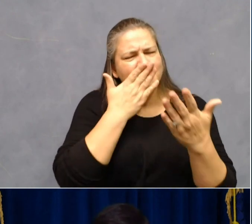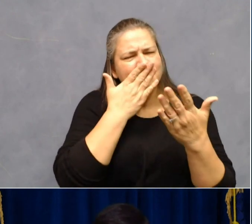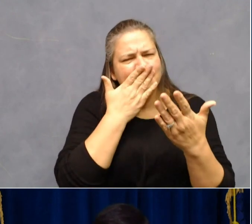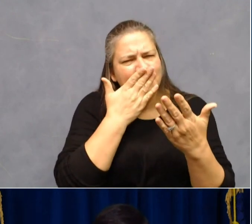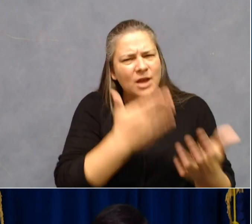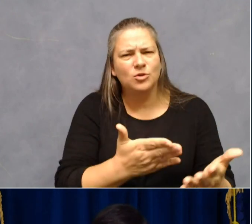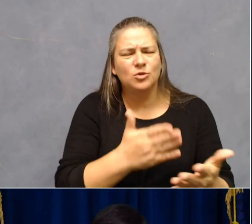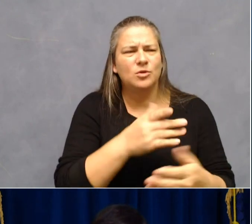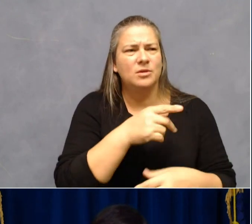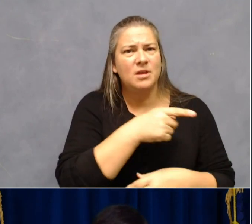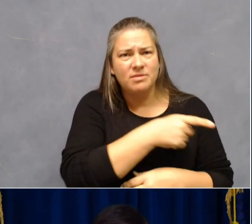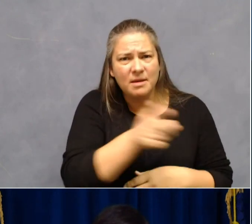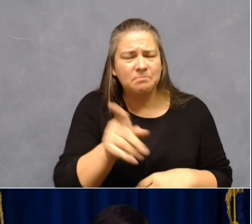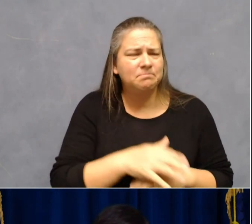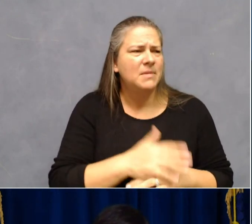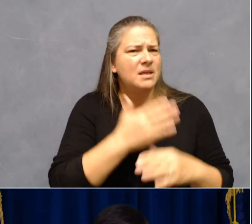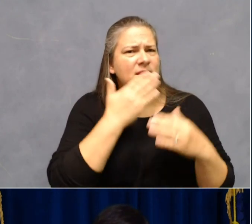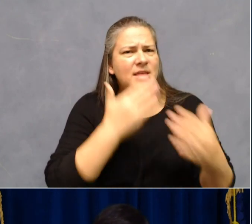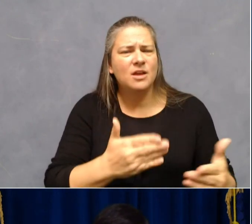workers, and